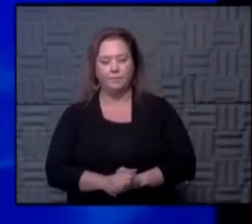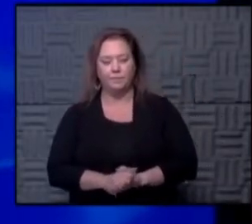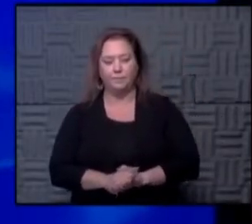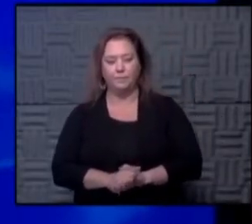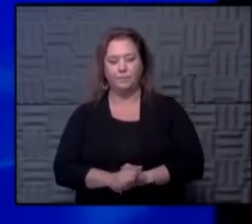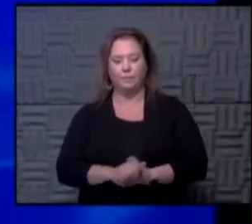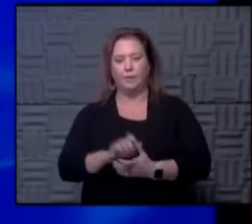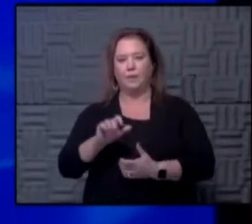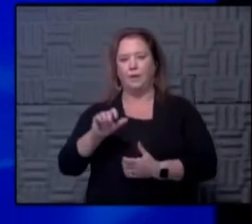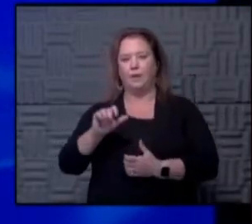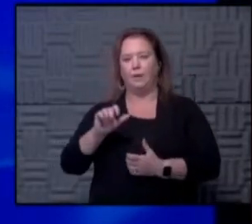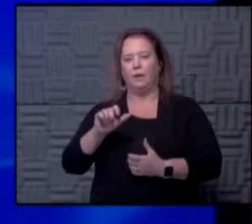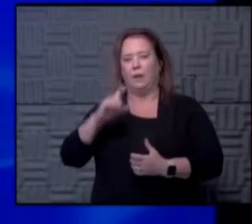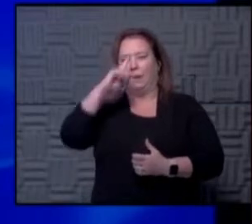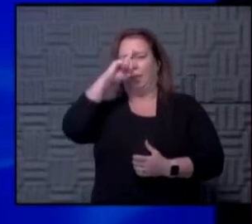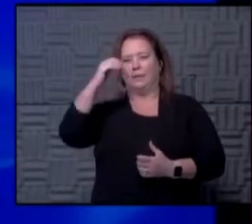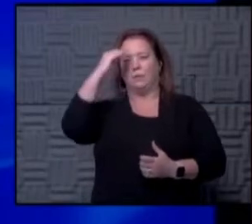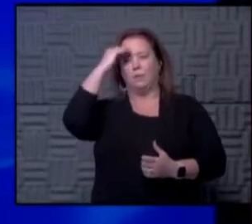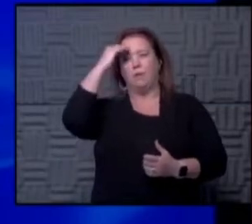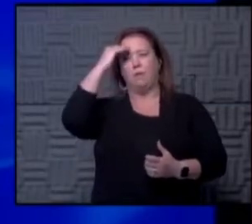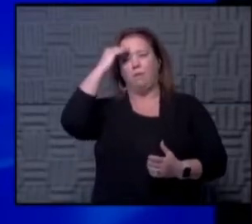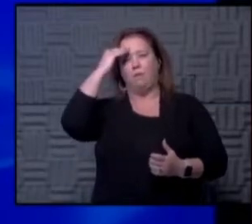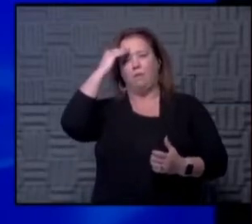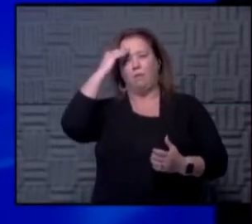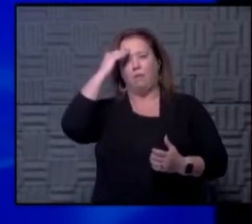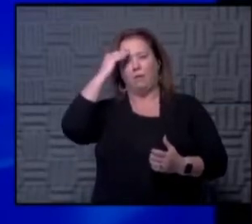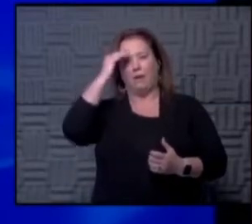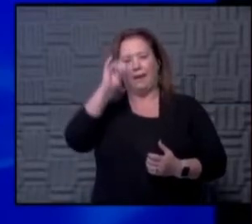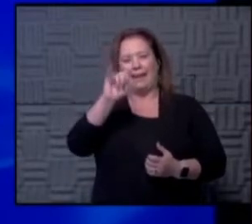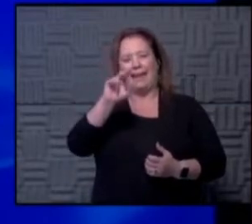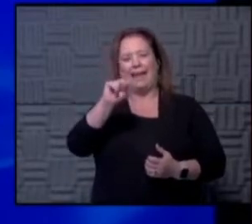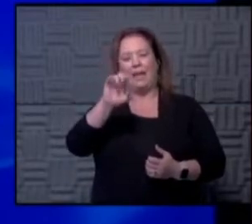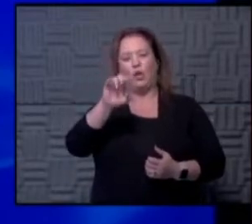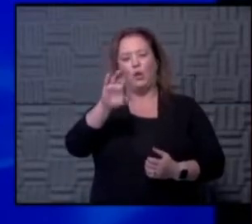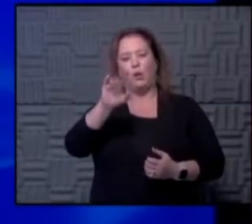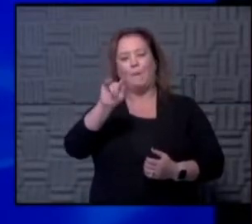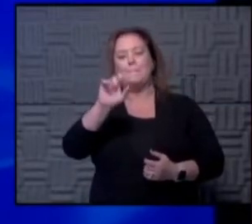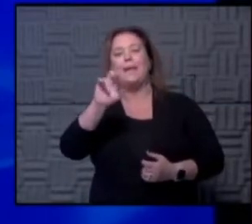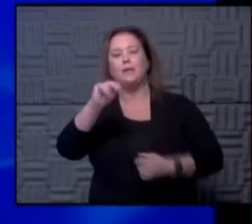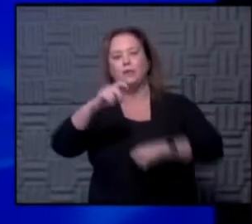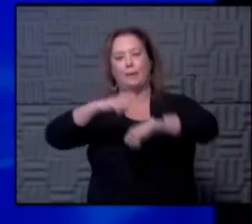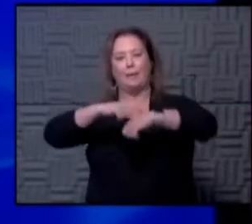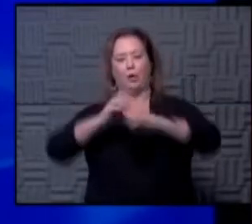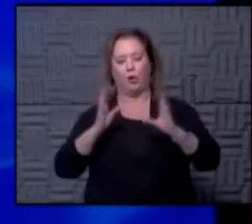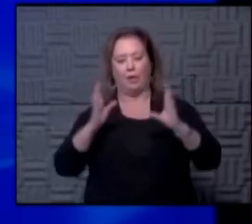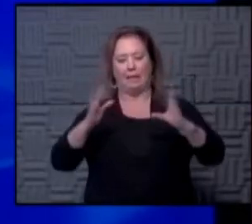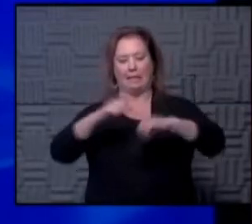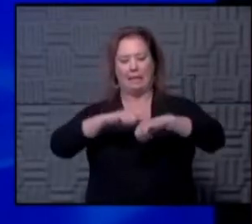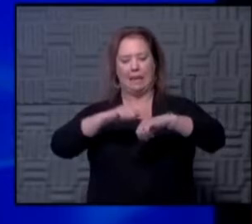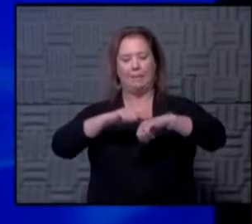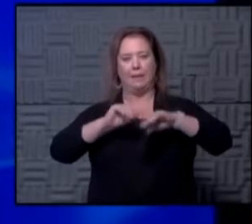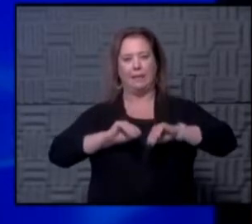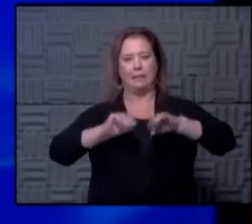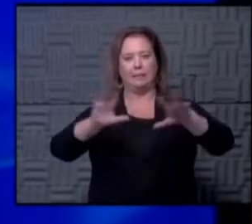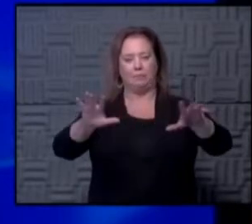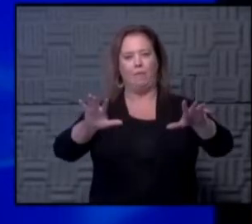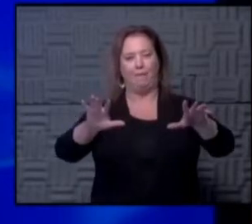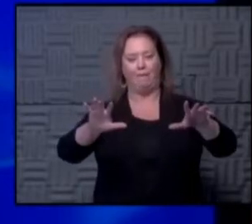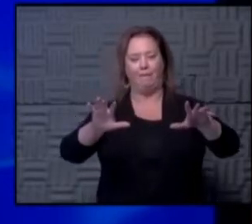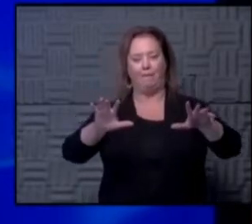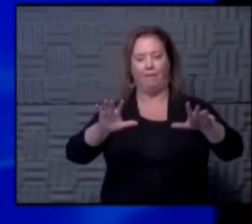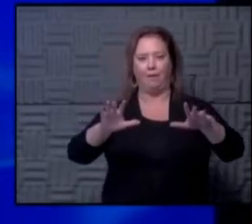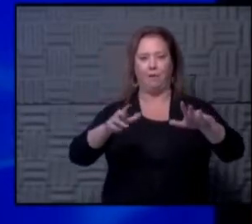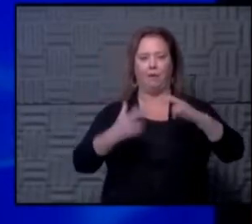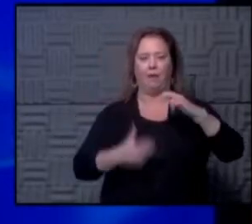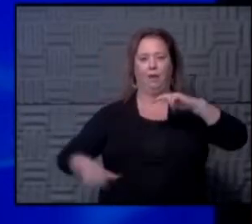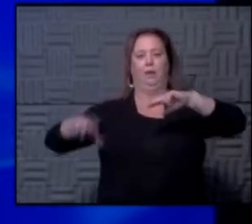I have another, because we know that, the way incubation periods work and the way that spread can be exponential